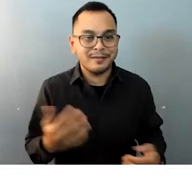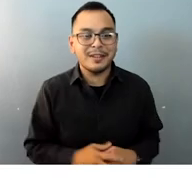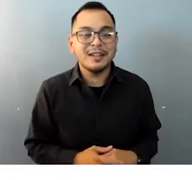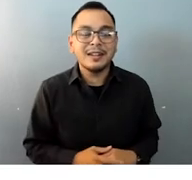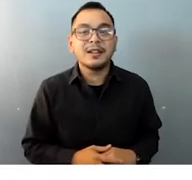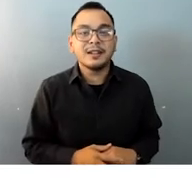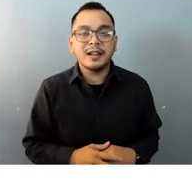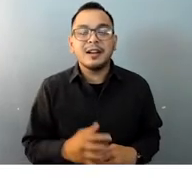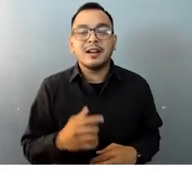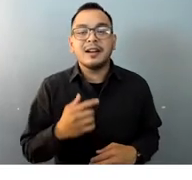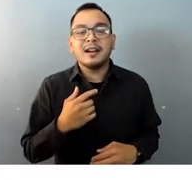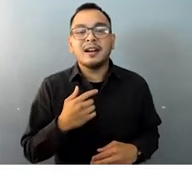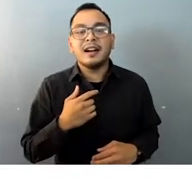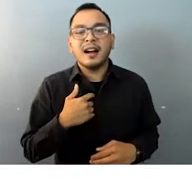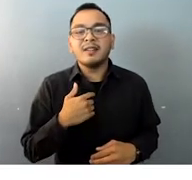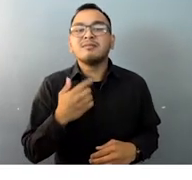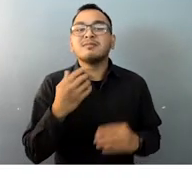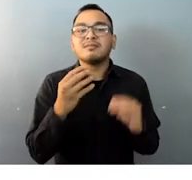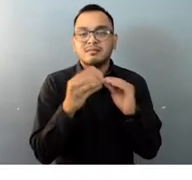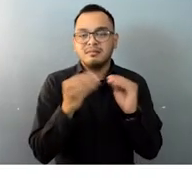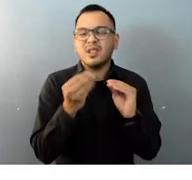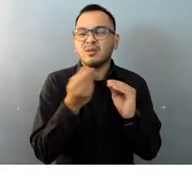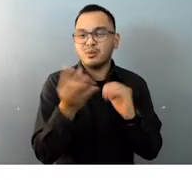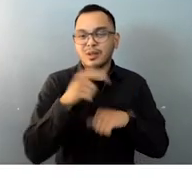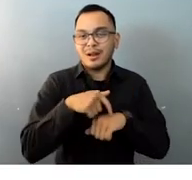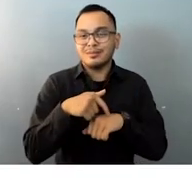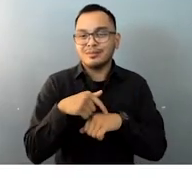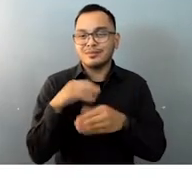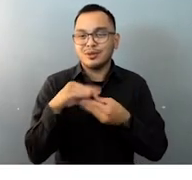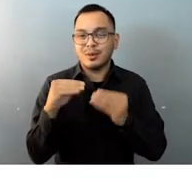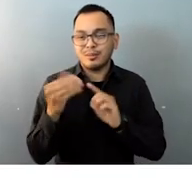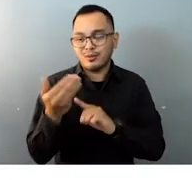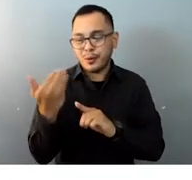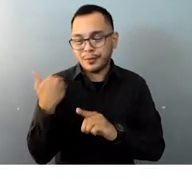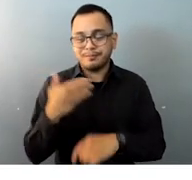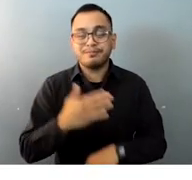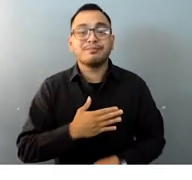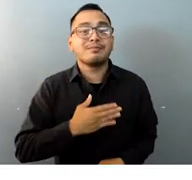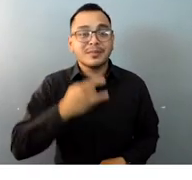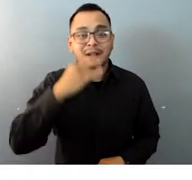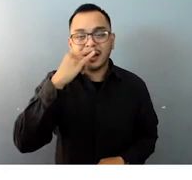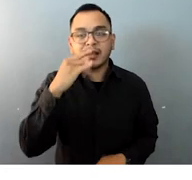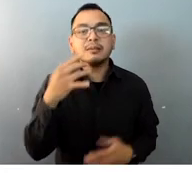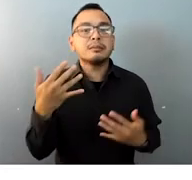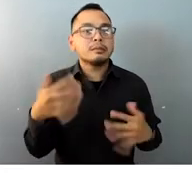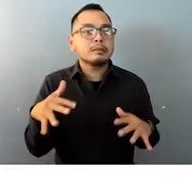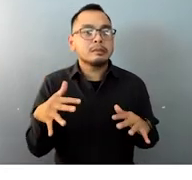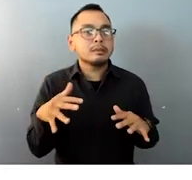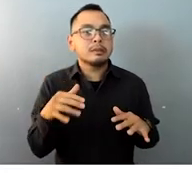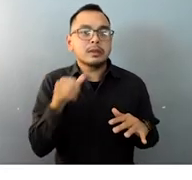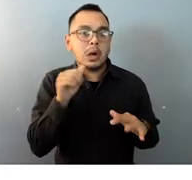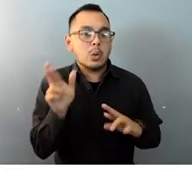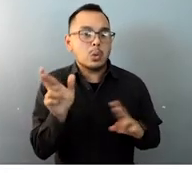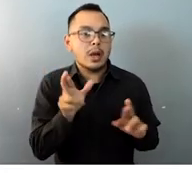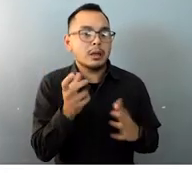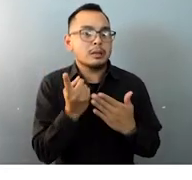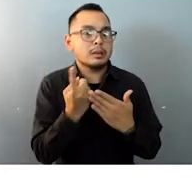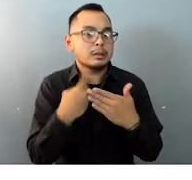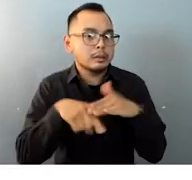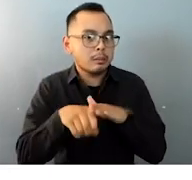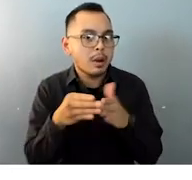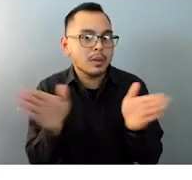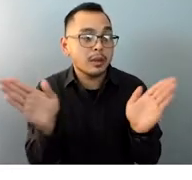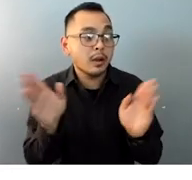How much time do I have? But, I've said this a few times, but, my child was not ready to come